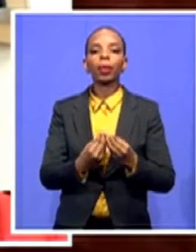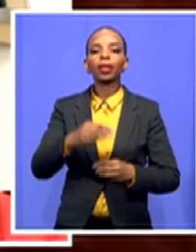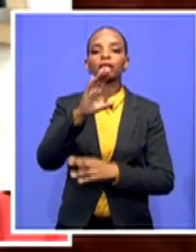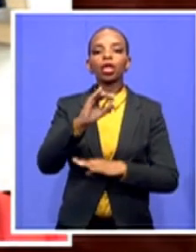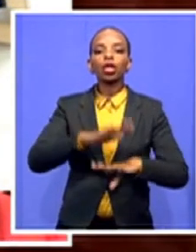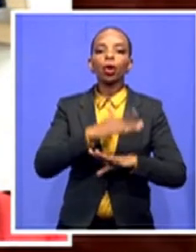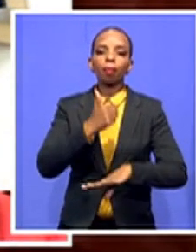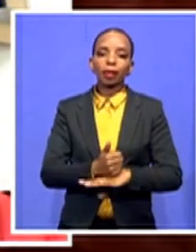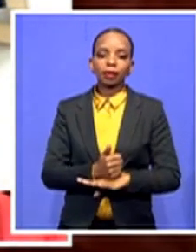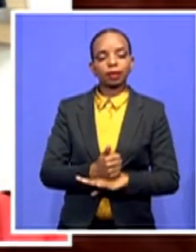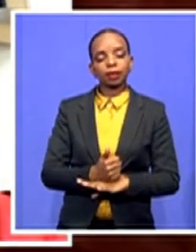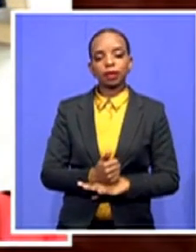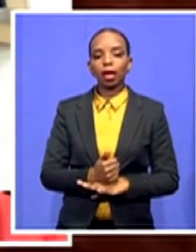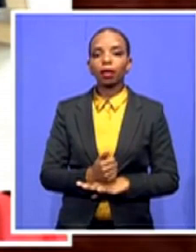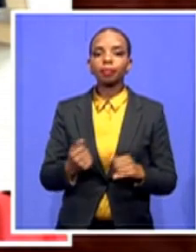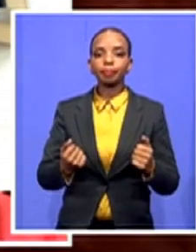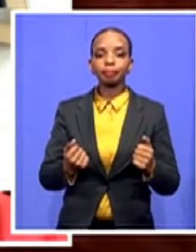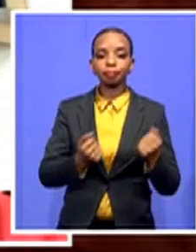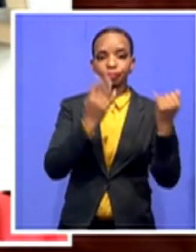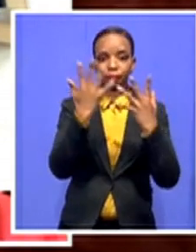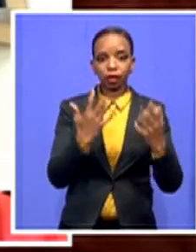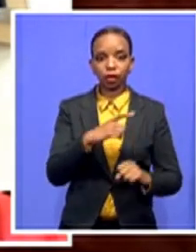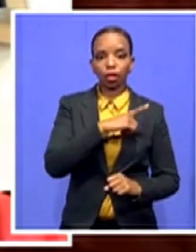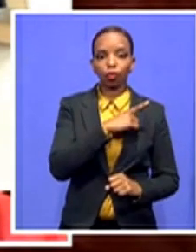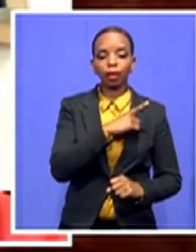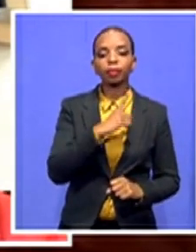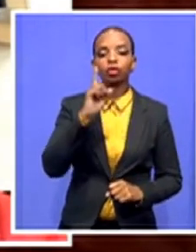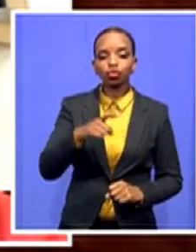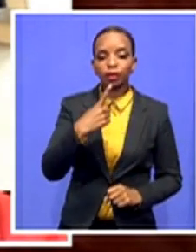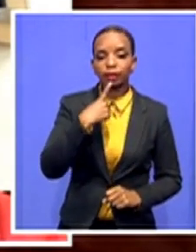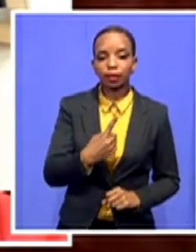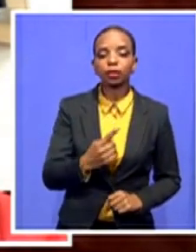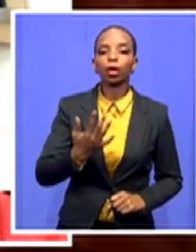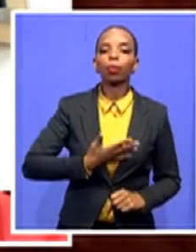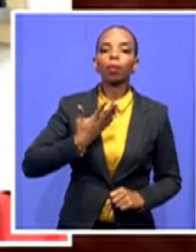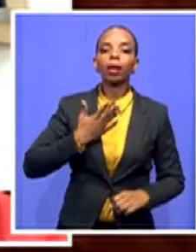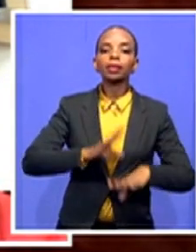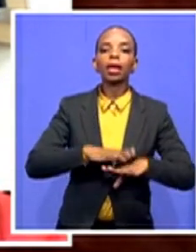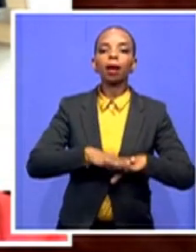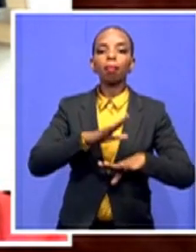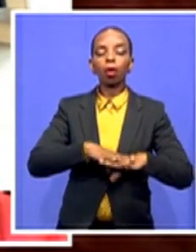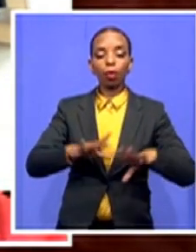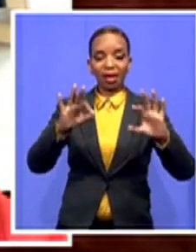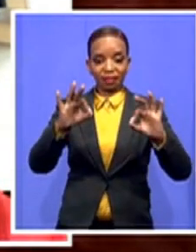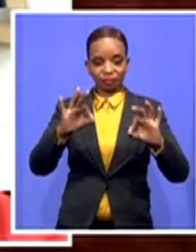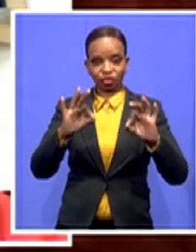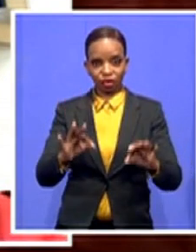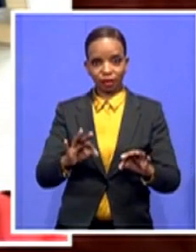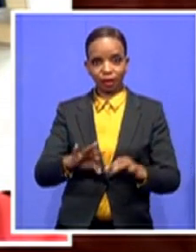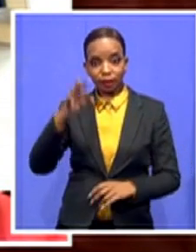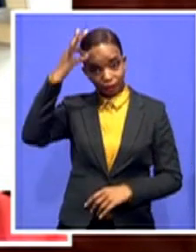a more efficient state that can justify every cent of its spending. That's